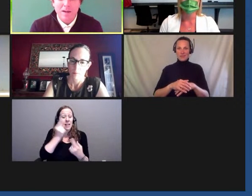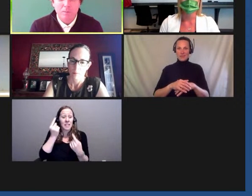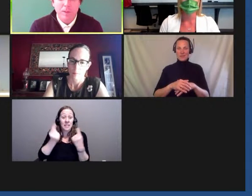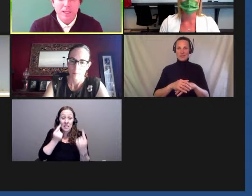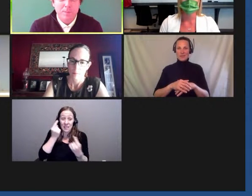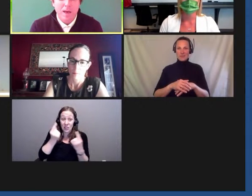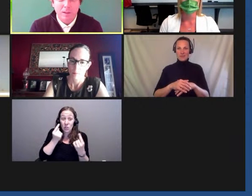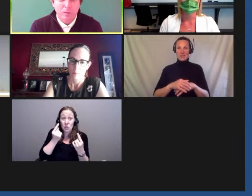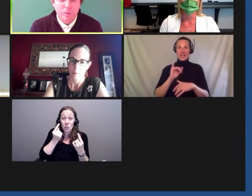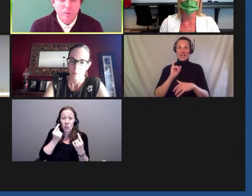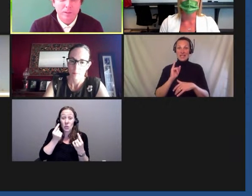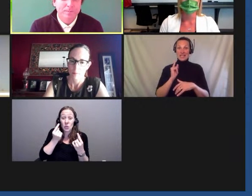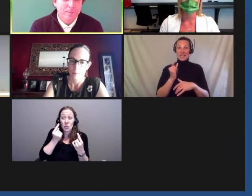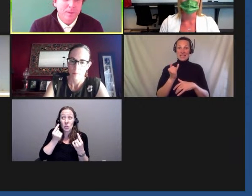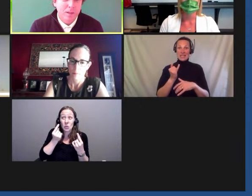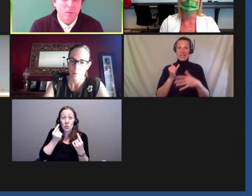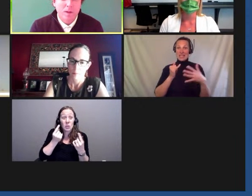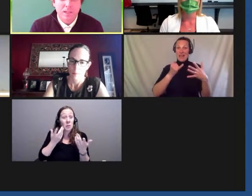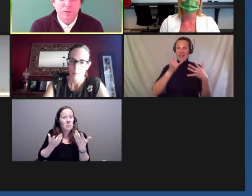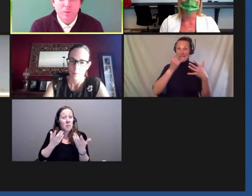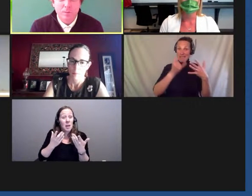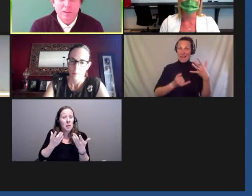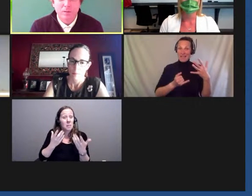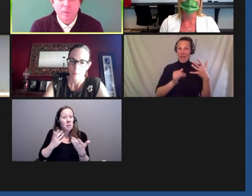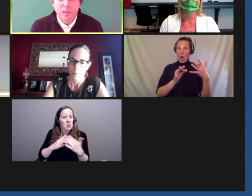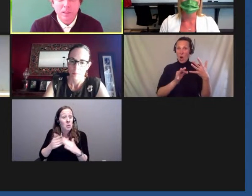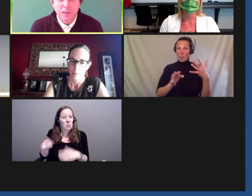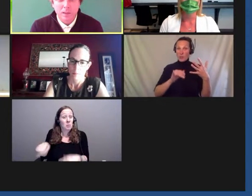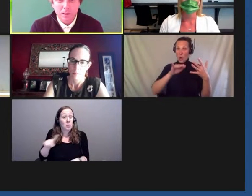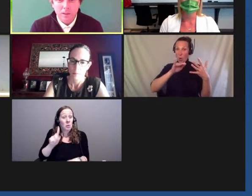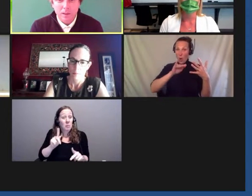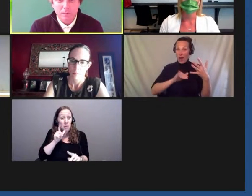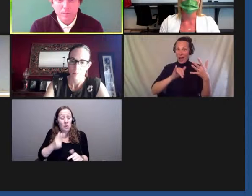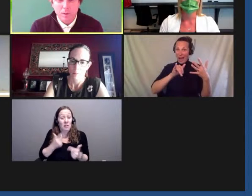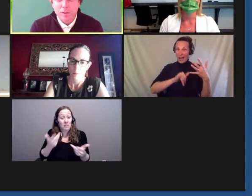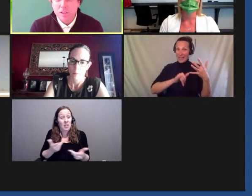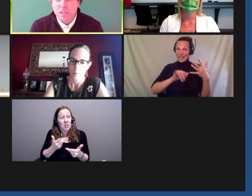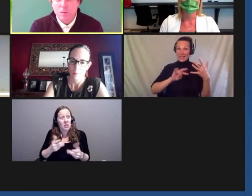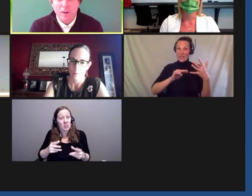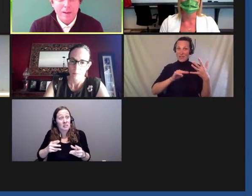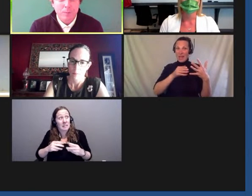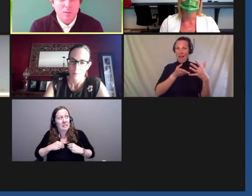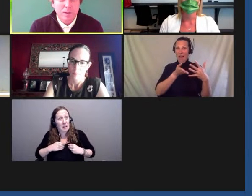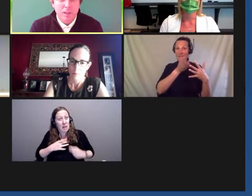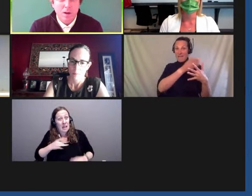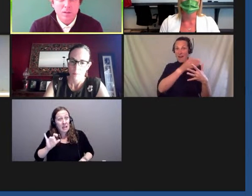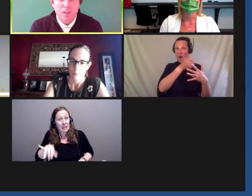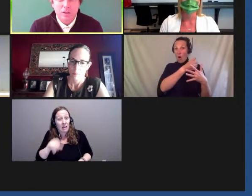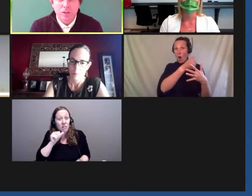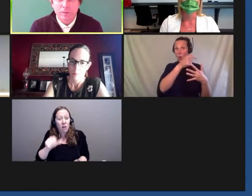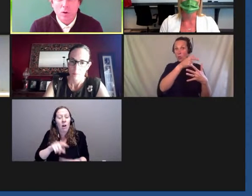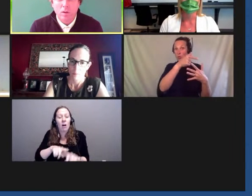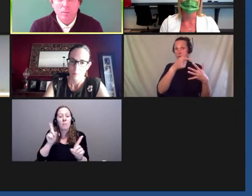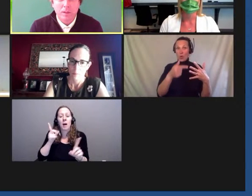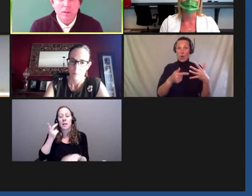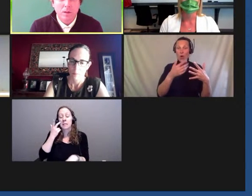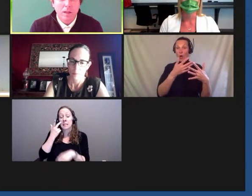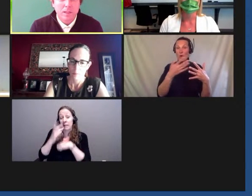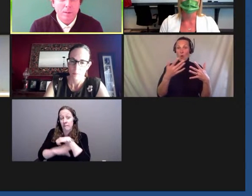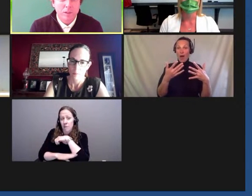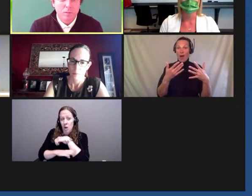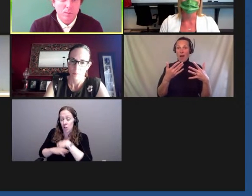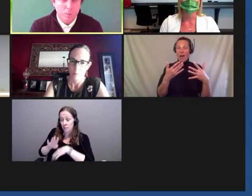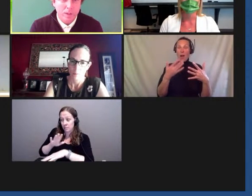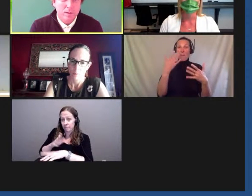might not be as palatable from a residential perspective. But it'll be interesting to see what happens with the consultation in the fall. I mean, a lot